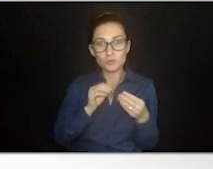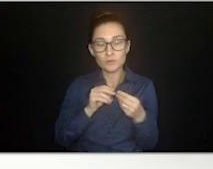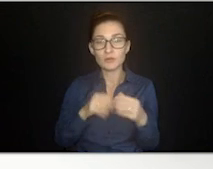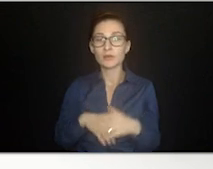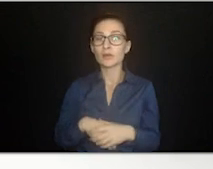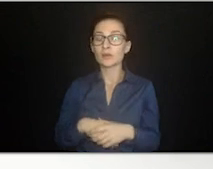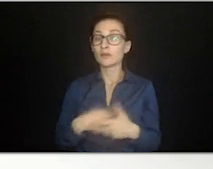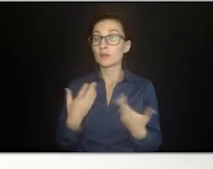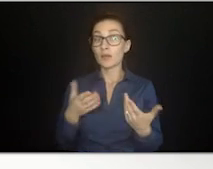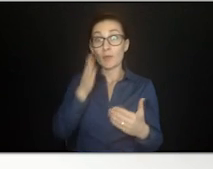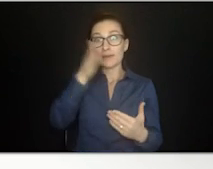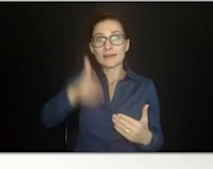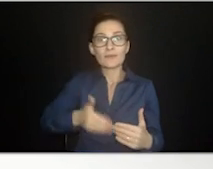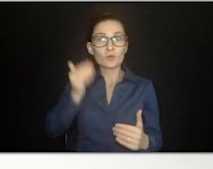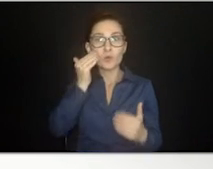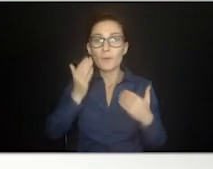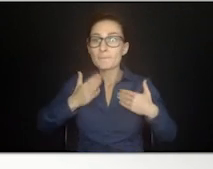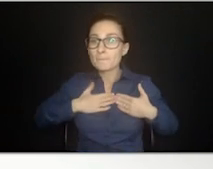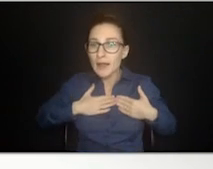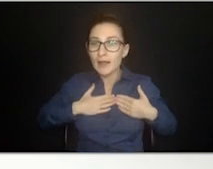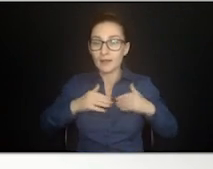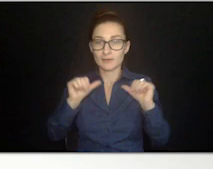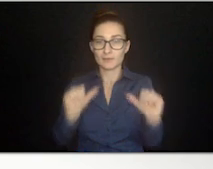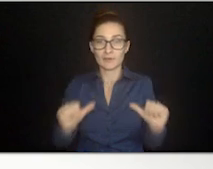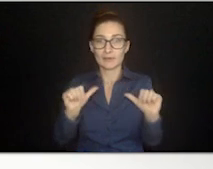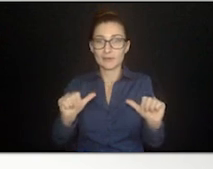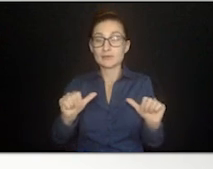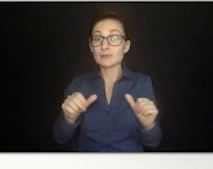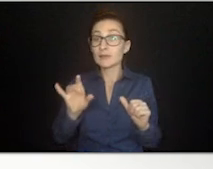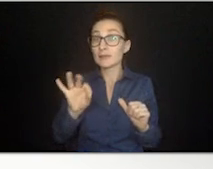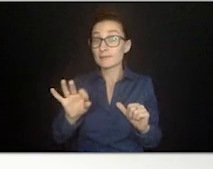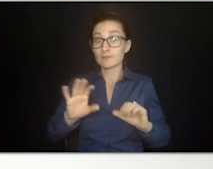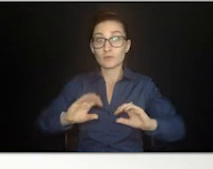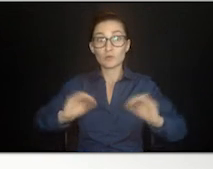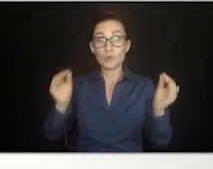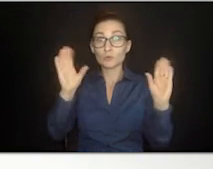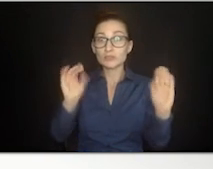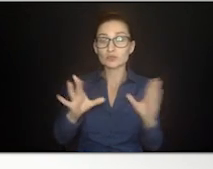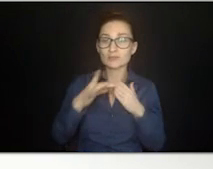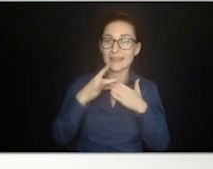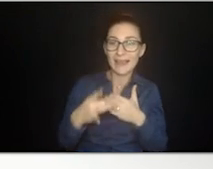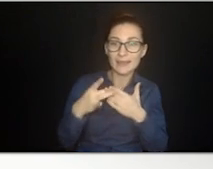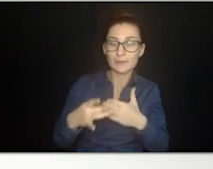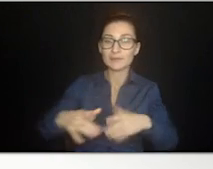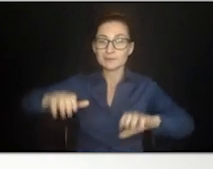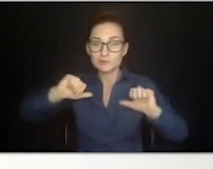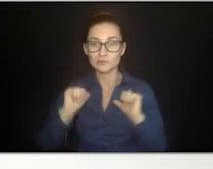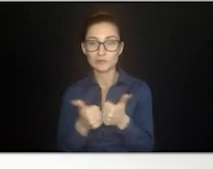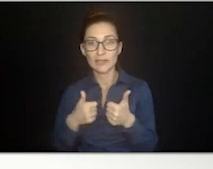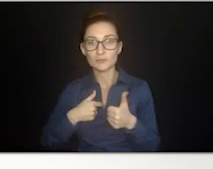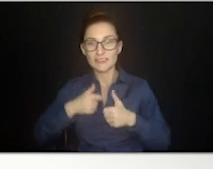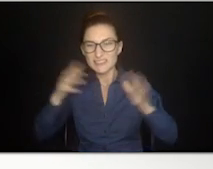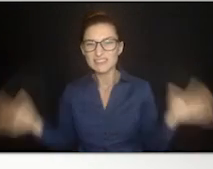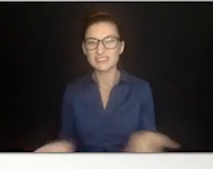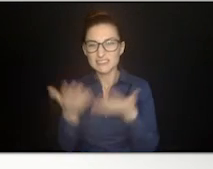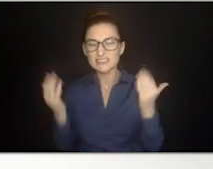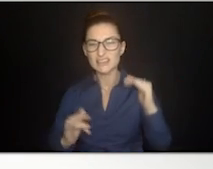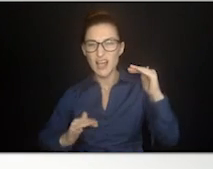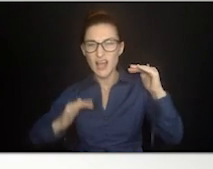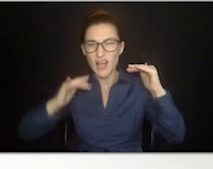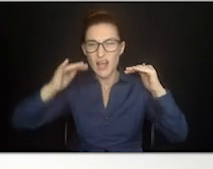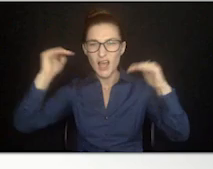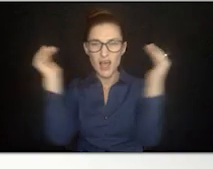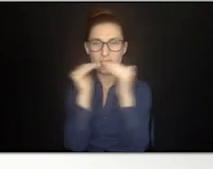of if I didn't have family and my teachers constantly guiding me and challenging me to be the very best I could.